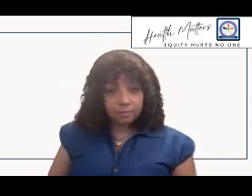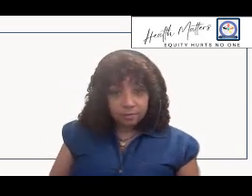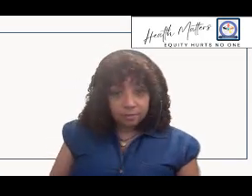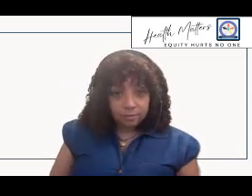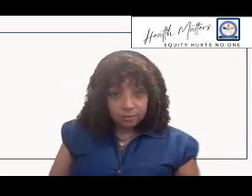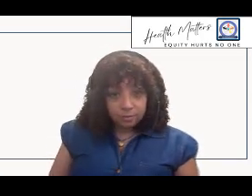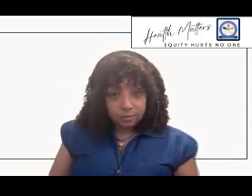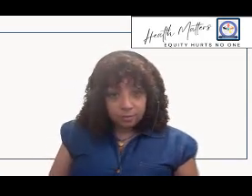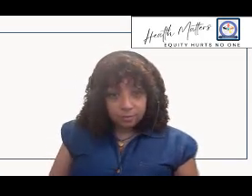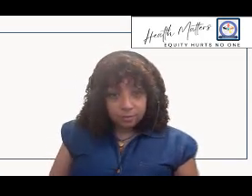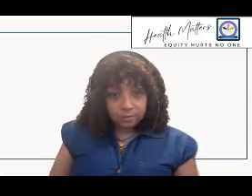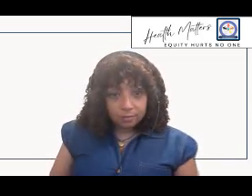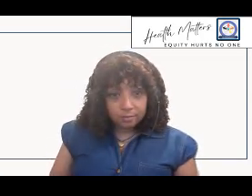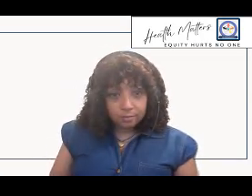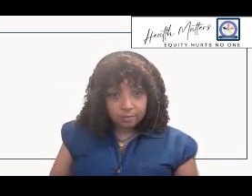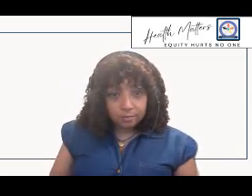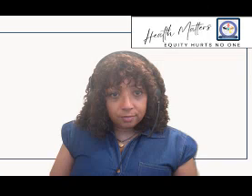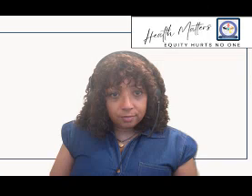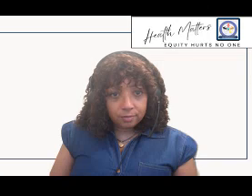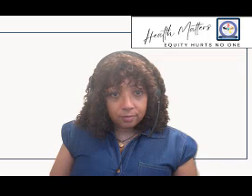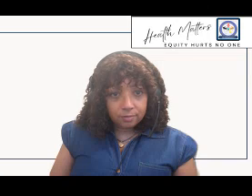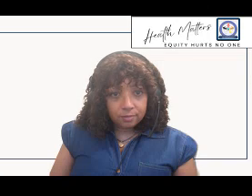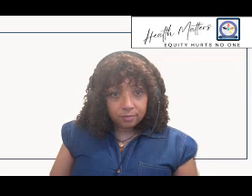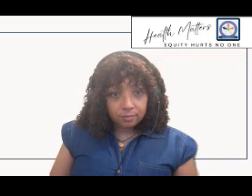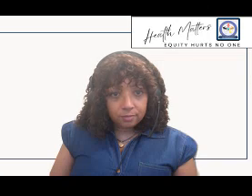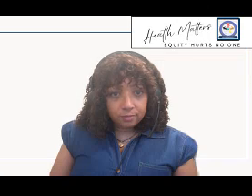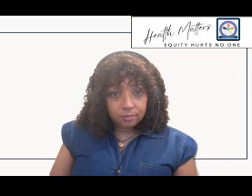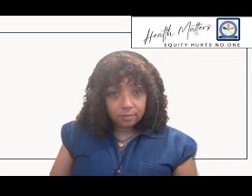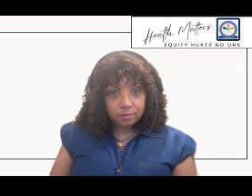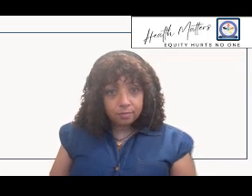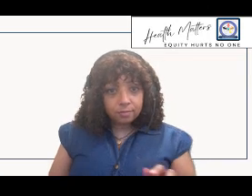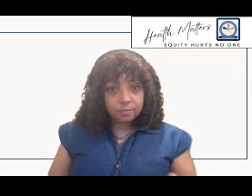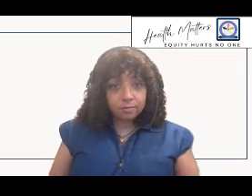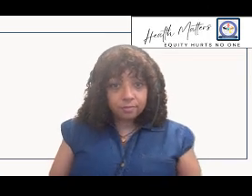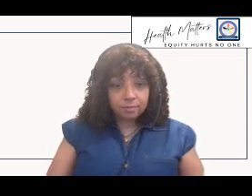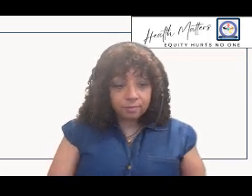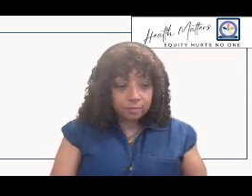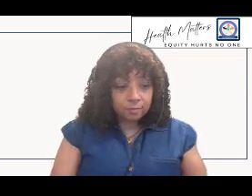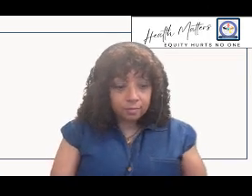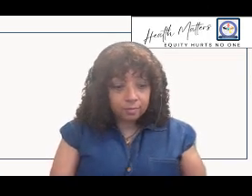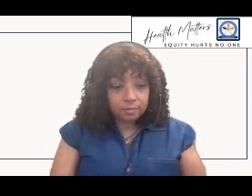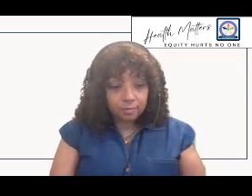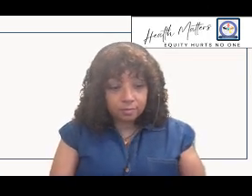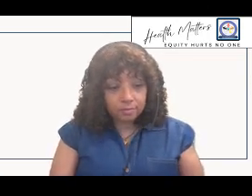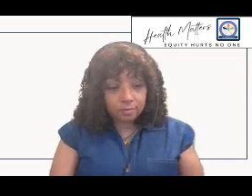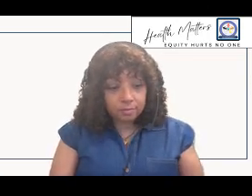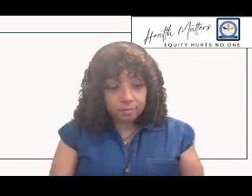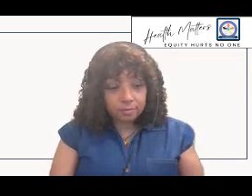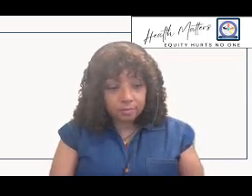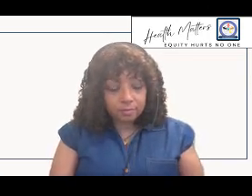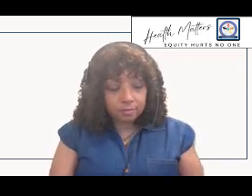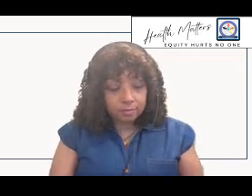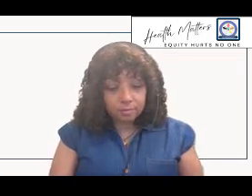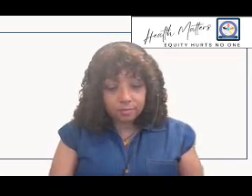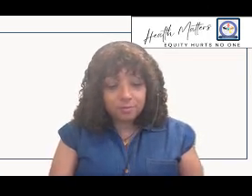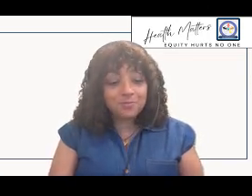12:30 p.m. Do I hear a motion? Bishop Bonnie Radden for the record. I say let's